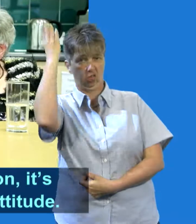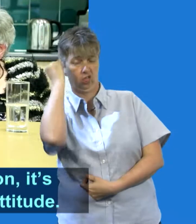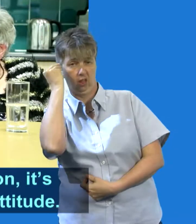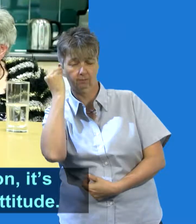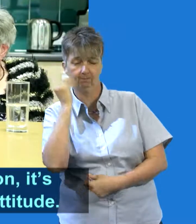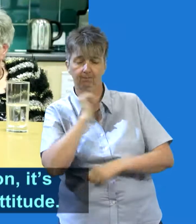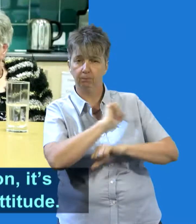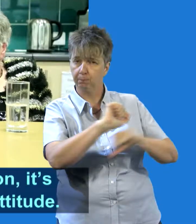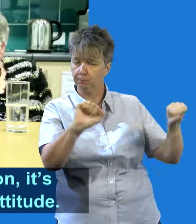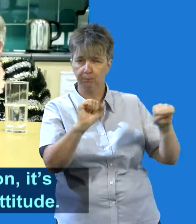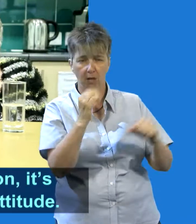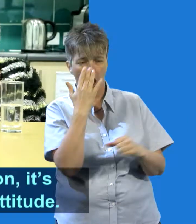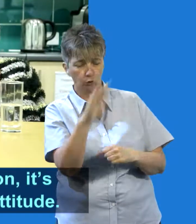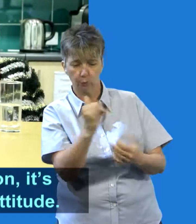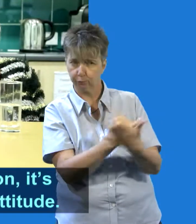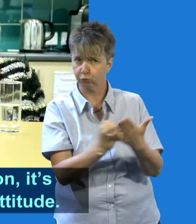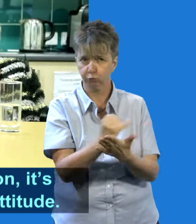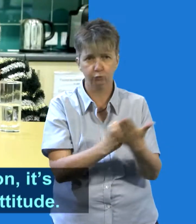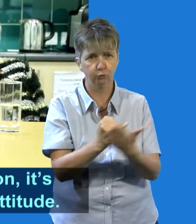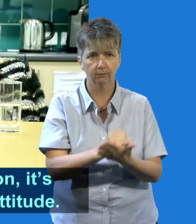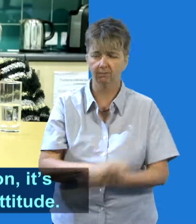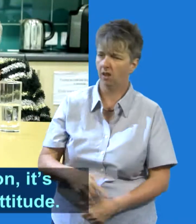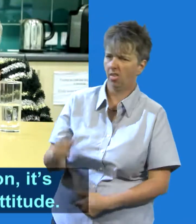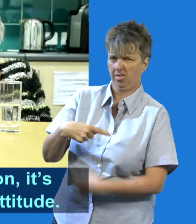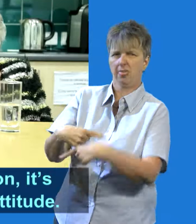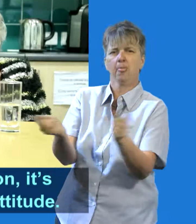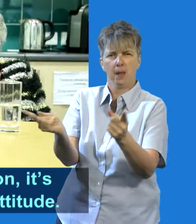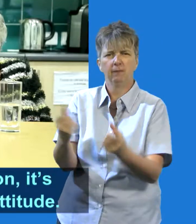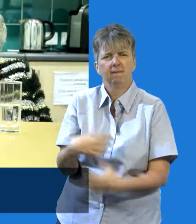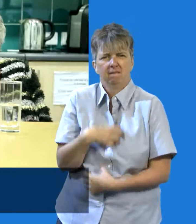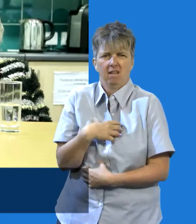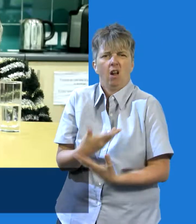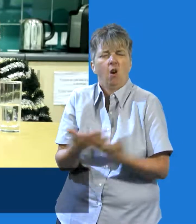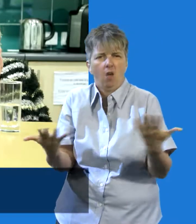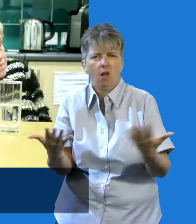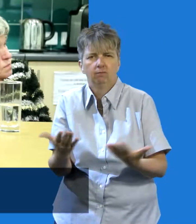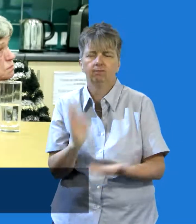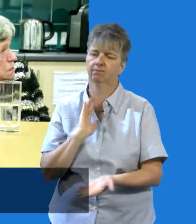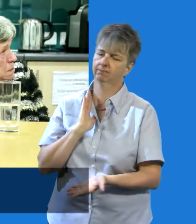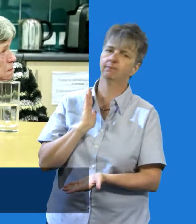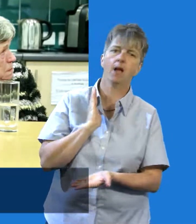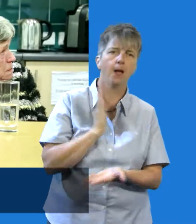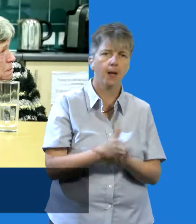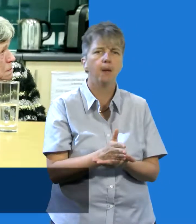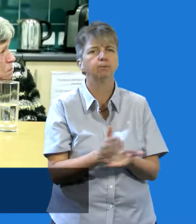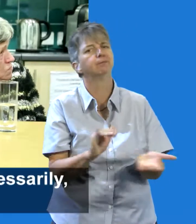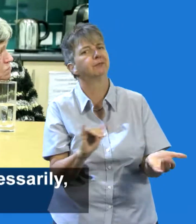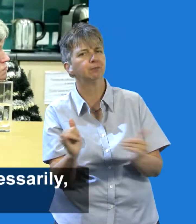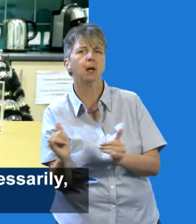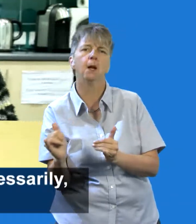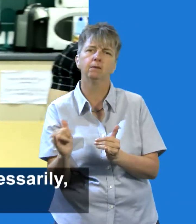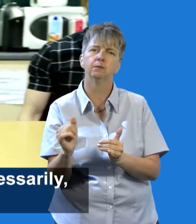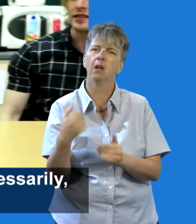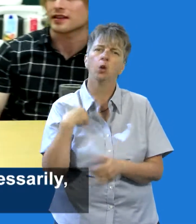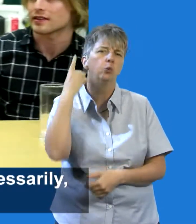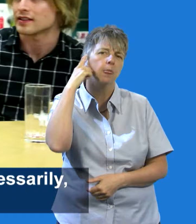face discrimination. You do. It's probably people's uneducated attitude. Yeah. It's fear, a lot of it as well. I